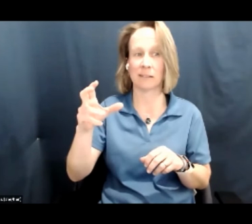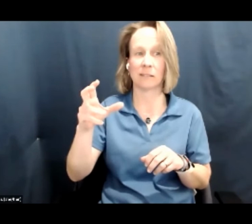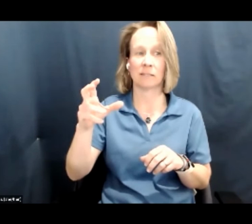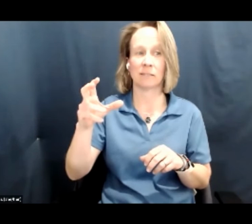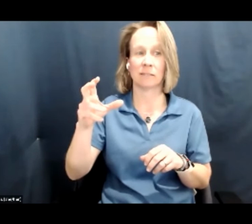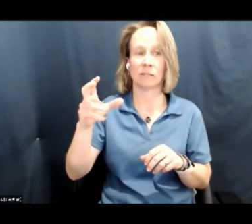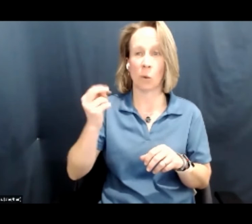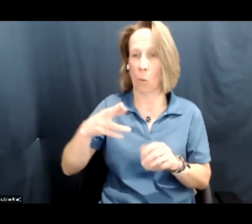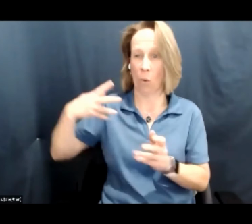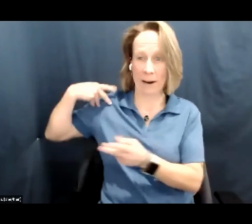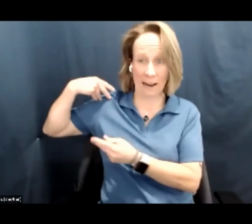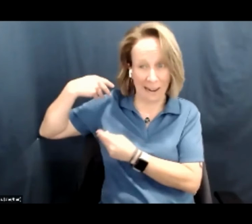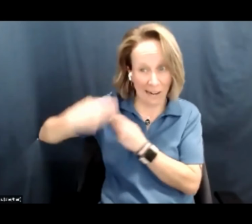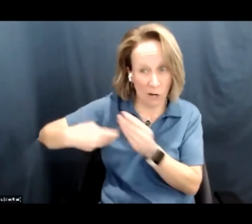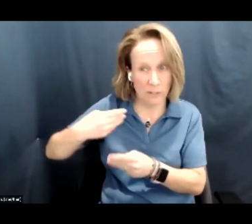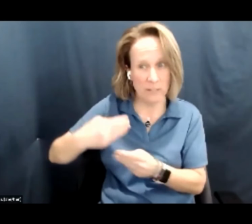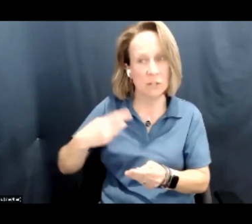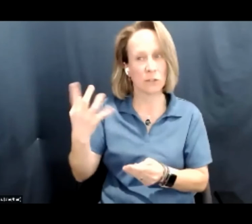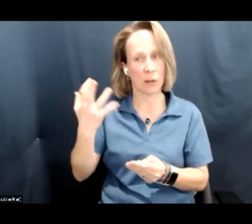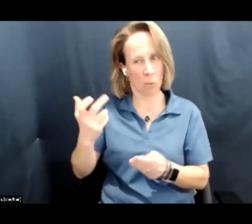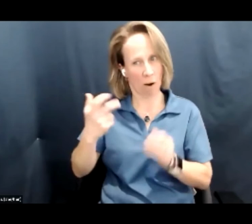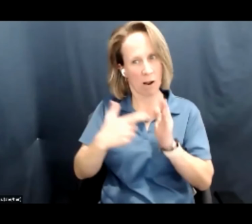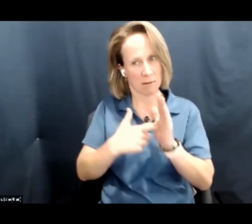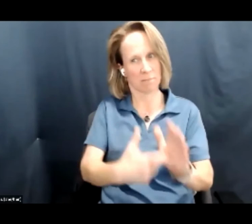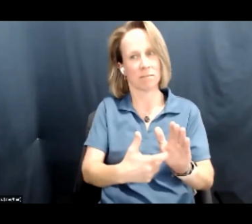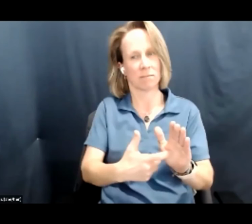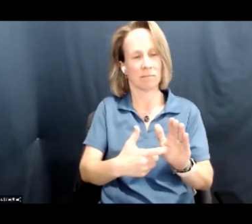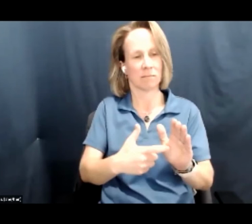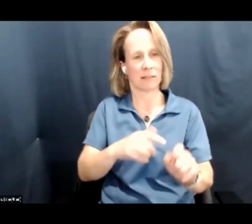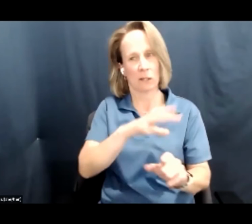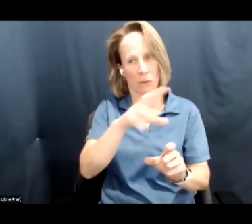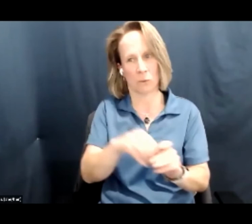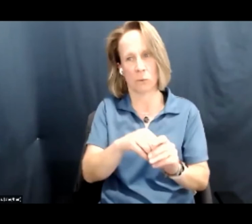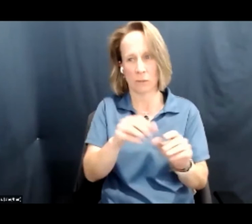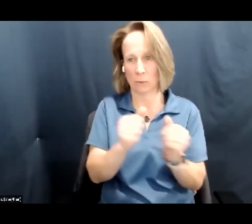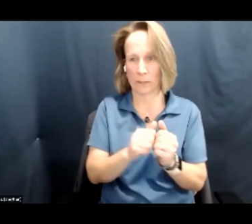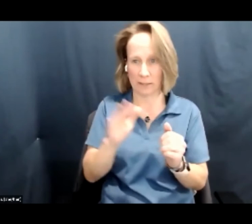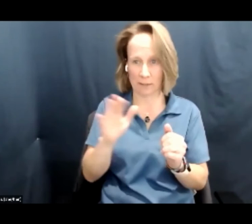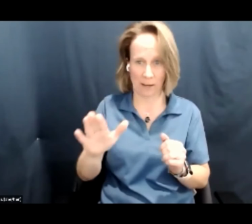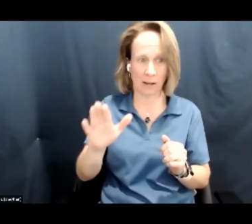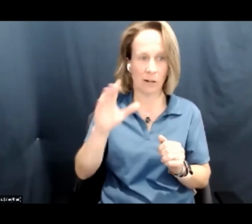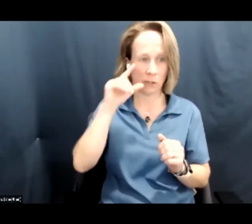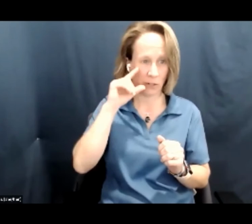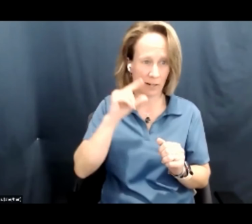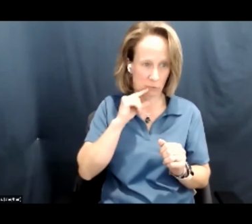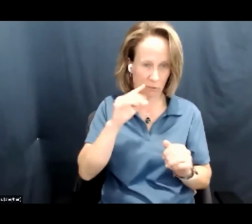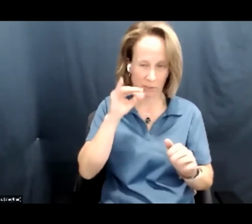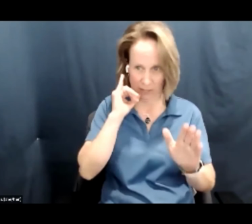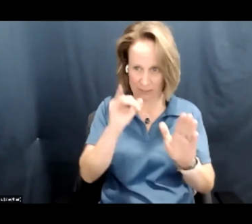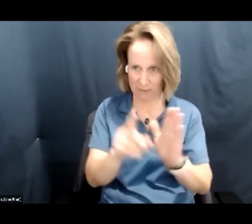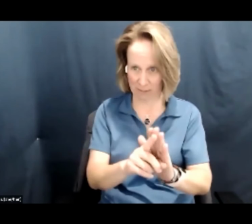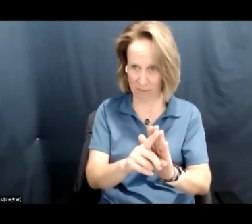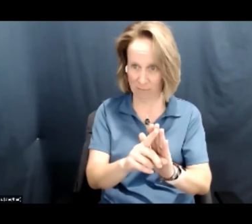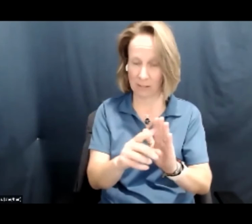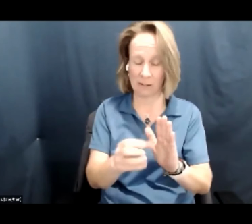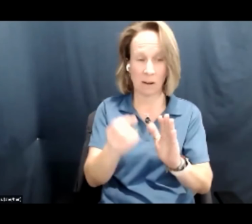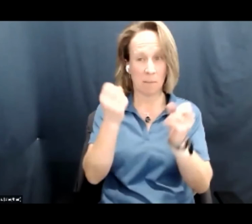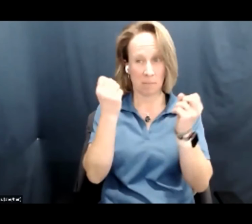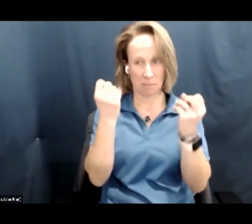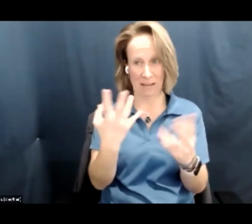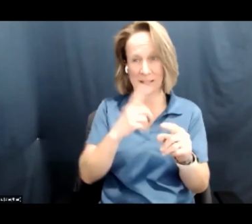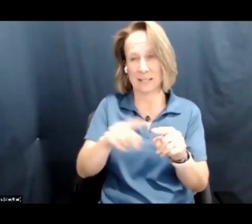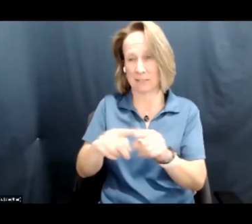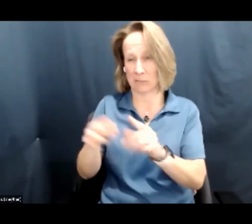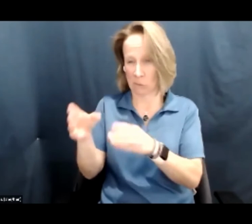talk about their sexual and gender identity, right? And so there's many different ways to be LGBTQ.